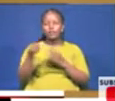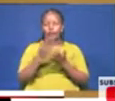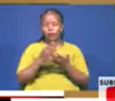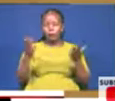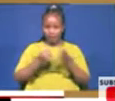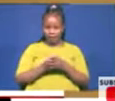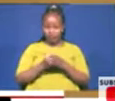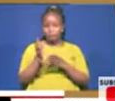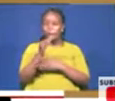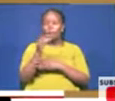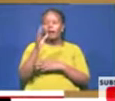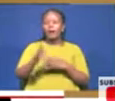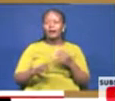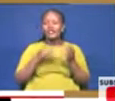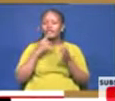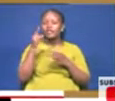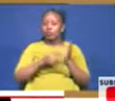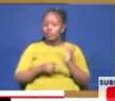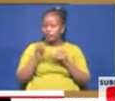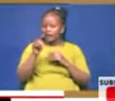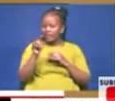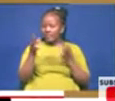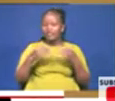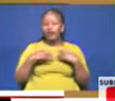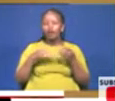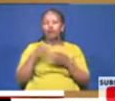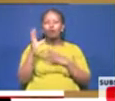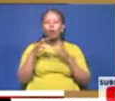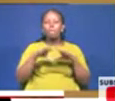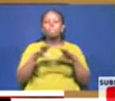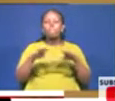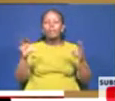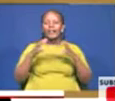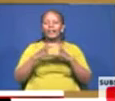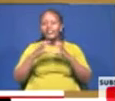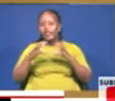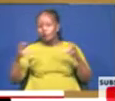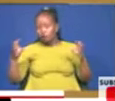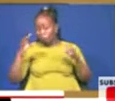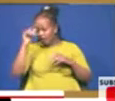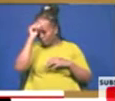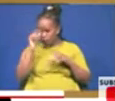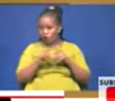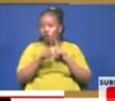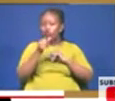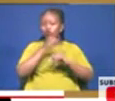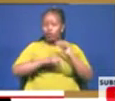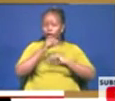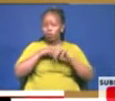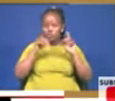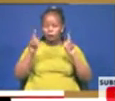says substandard products work against the market expansion strides made by the government, and corrective action will be taken to avoid